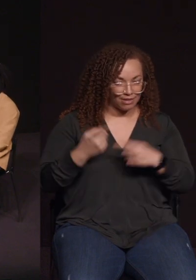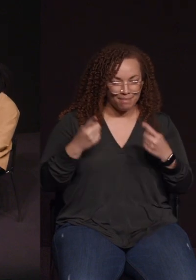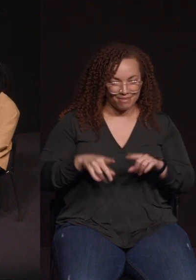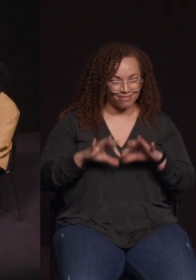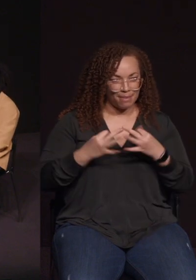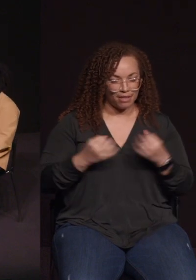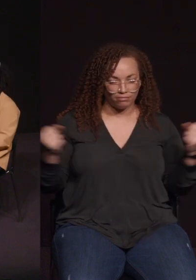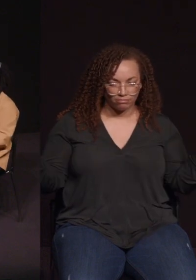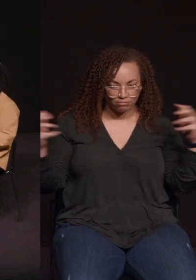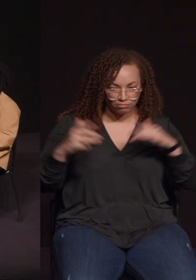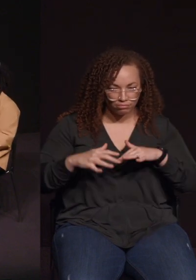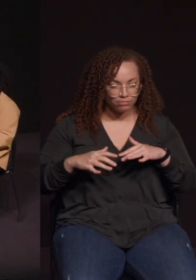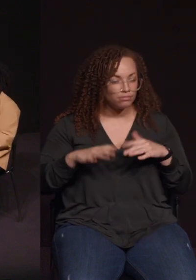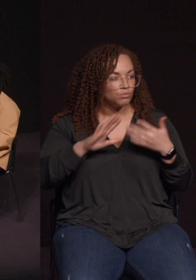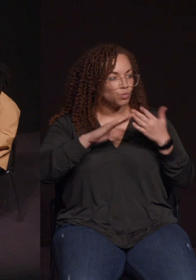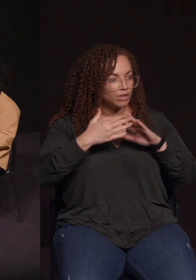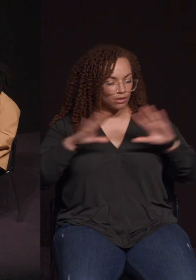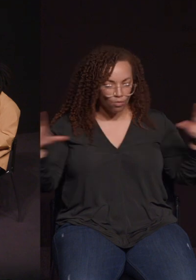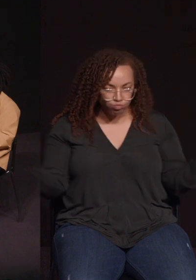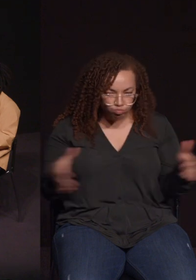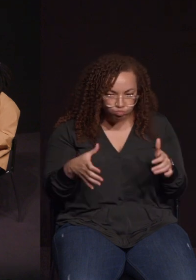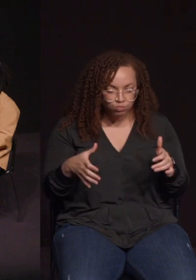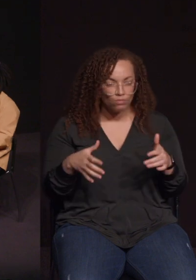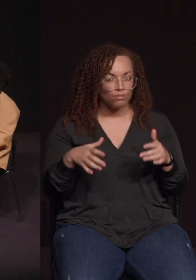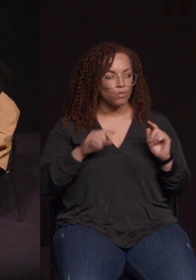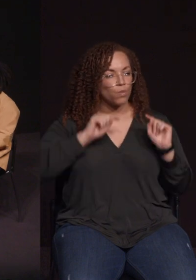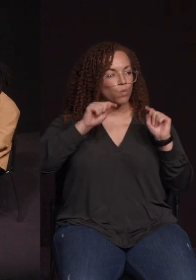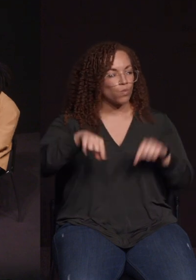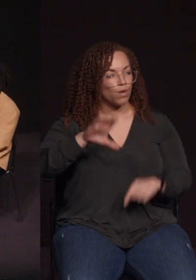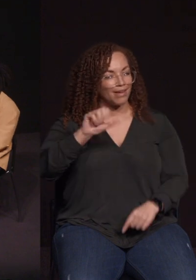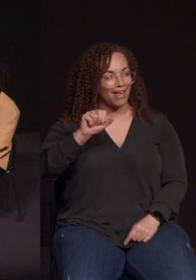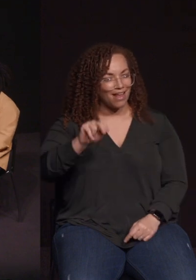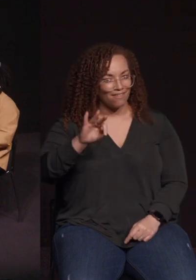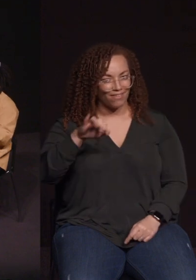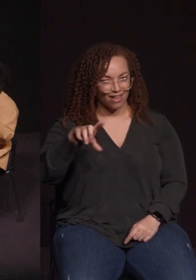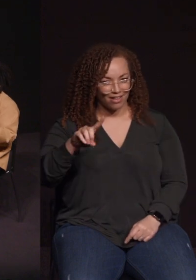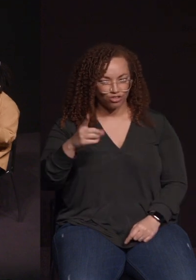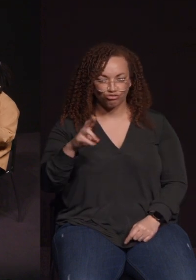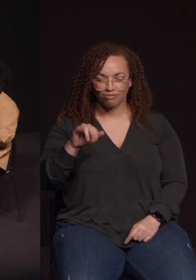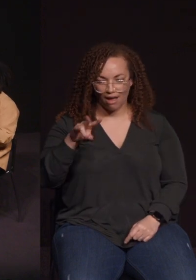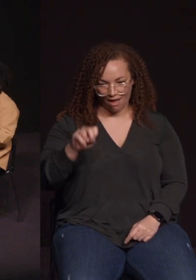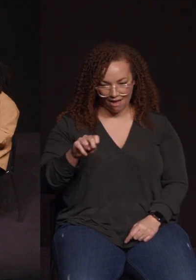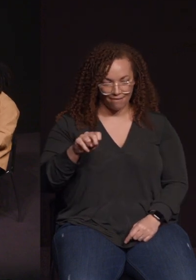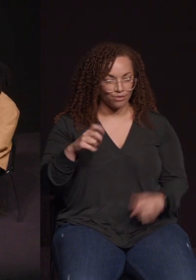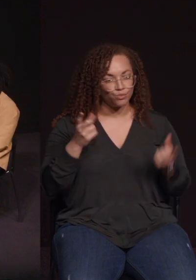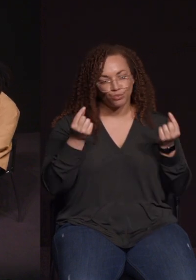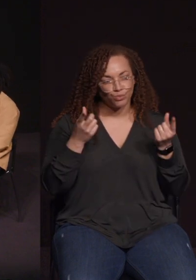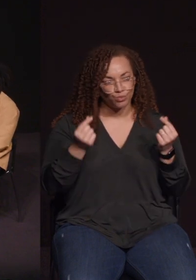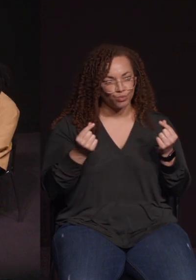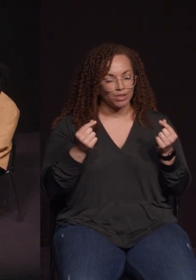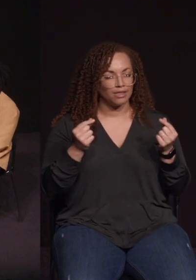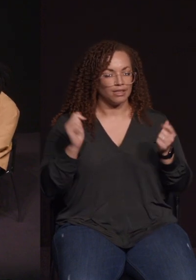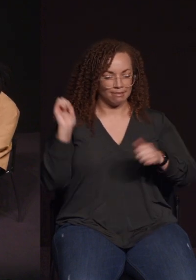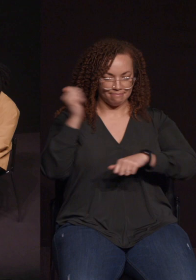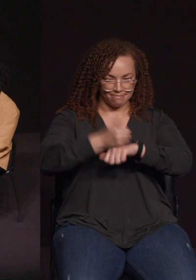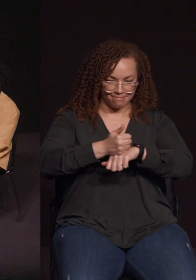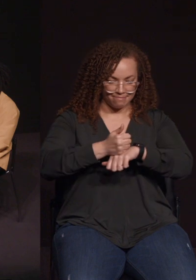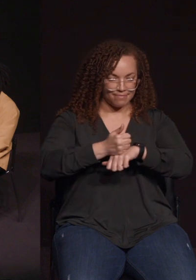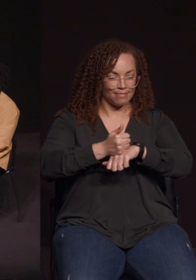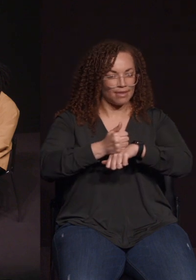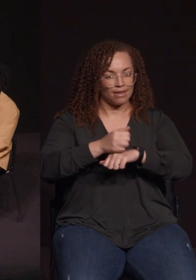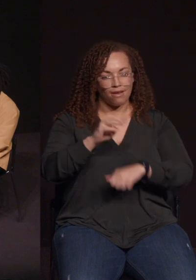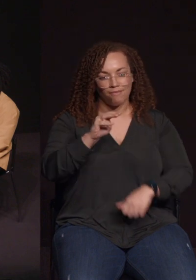the community to come out to Canfield Drive and gather and build a memorial at the site where Mike